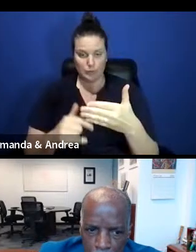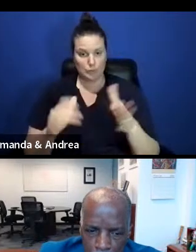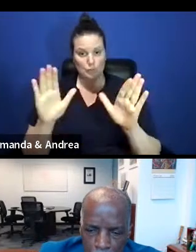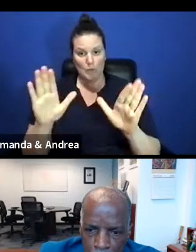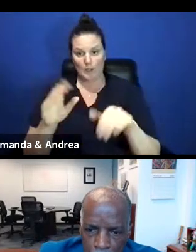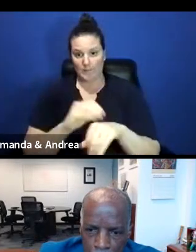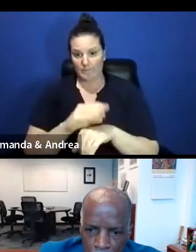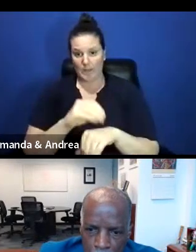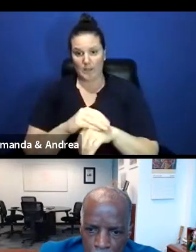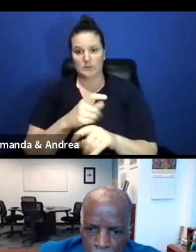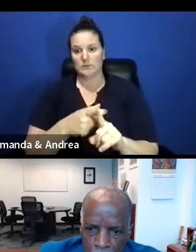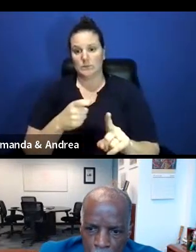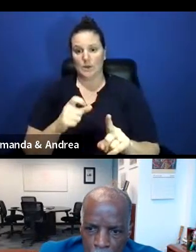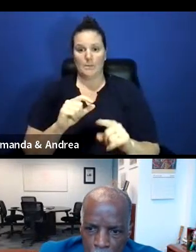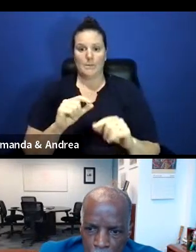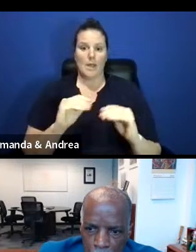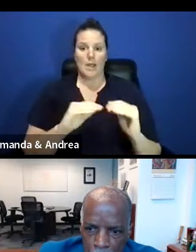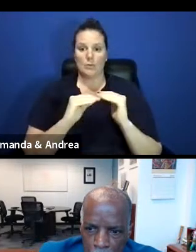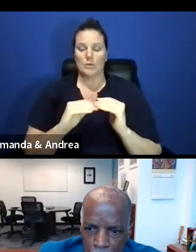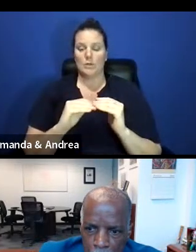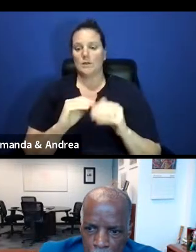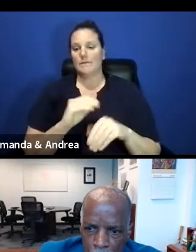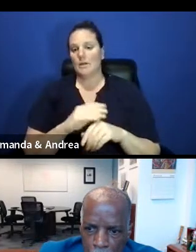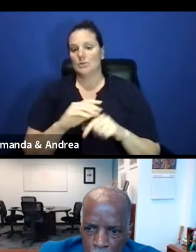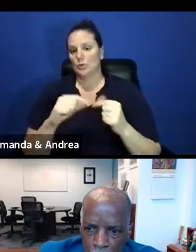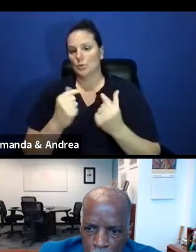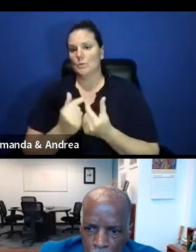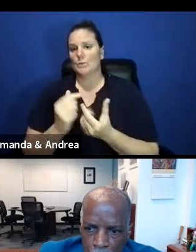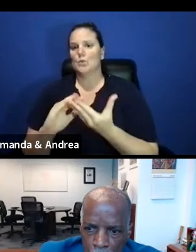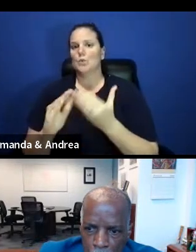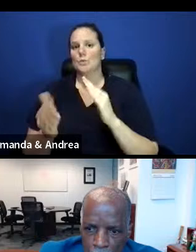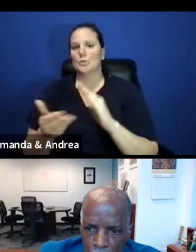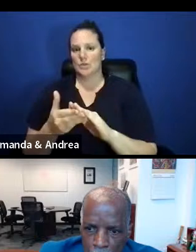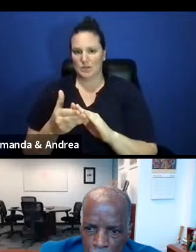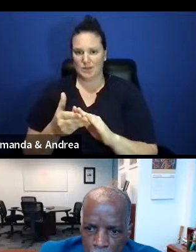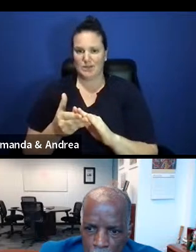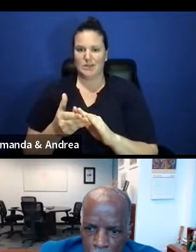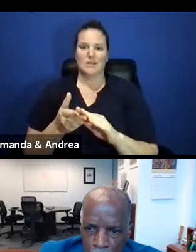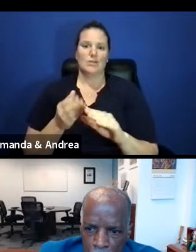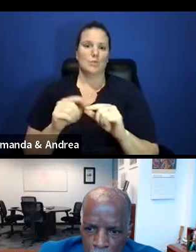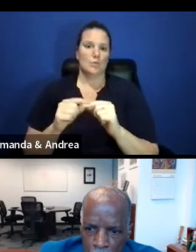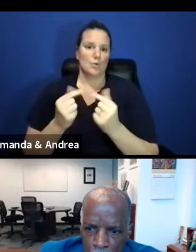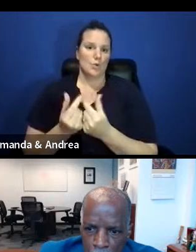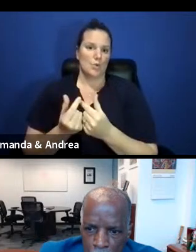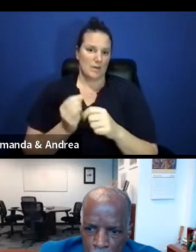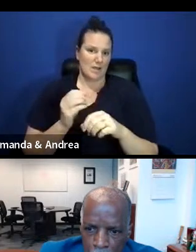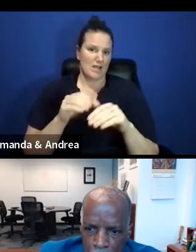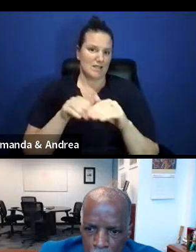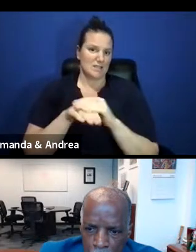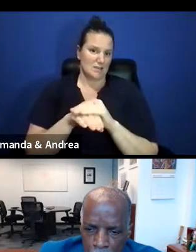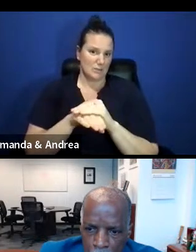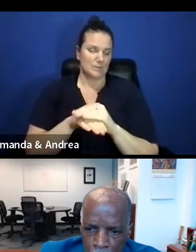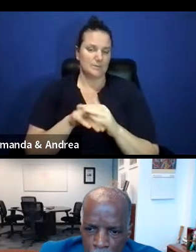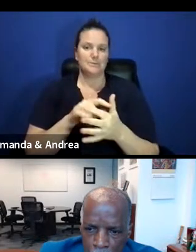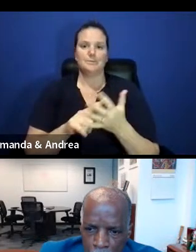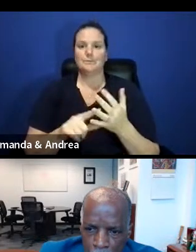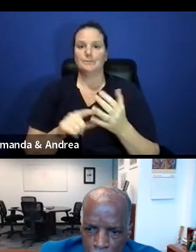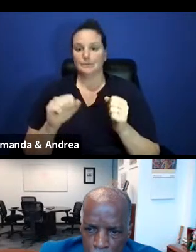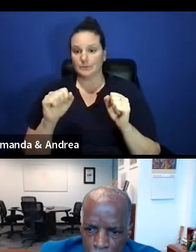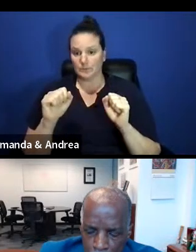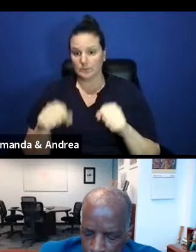that we're getting from our equity advisory group, our community advisory group, accessibility, and being able to